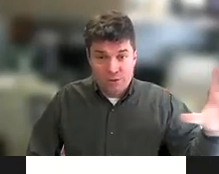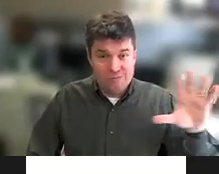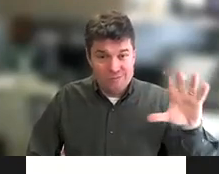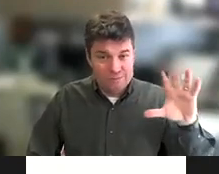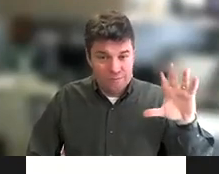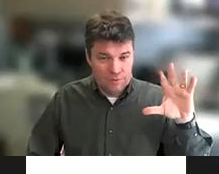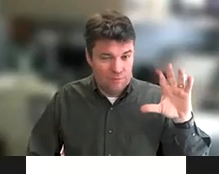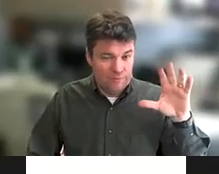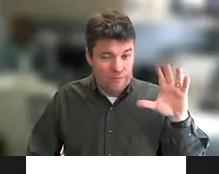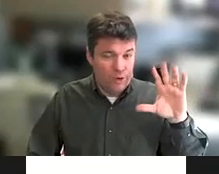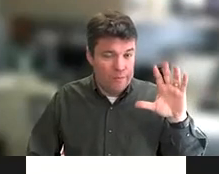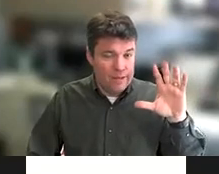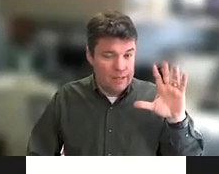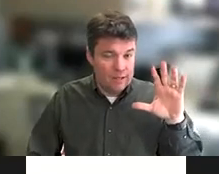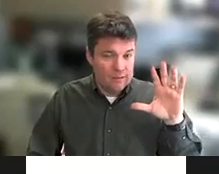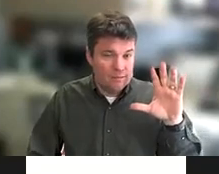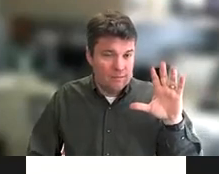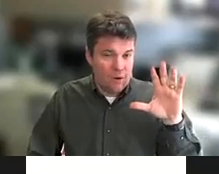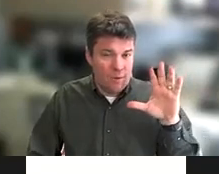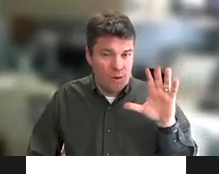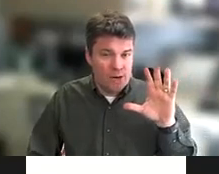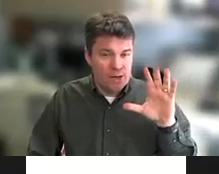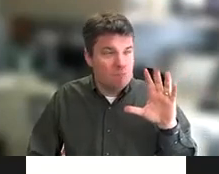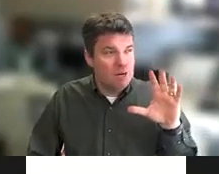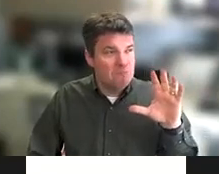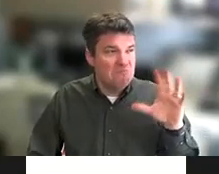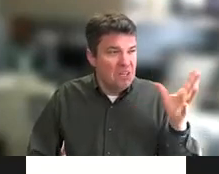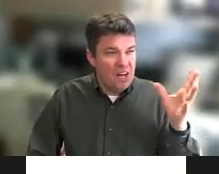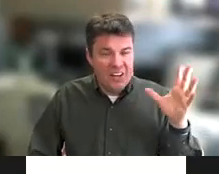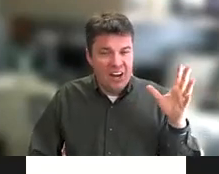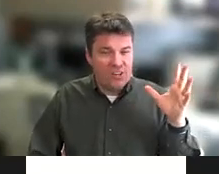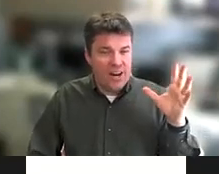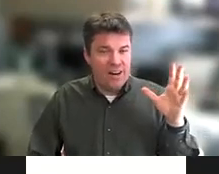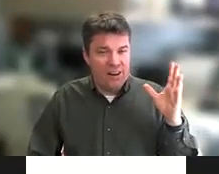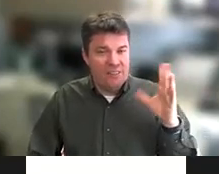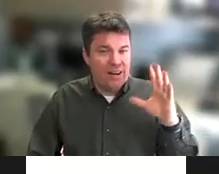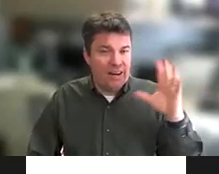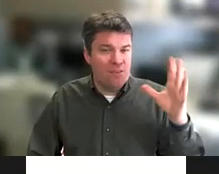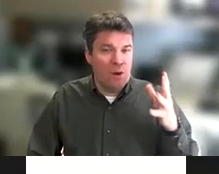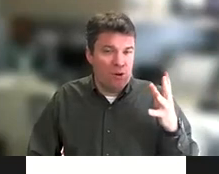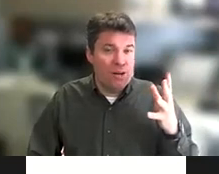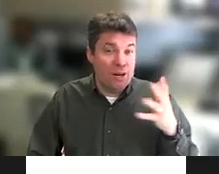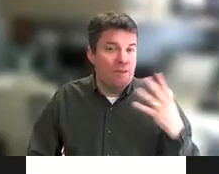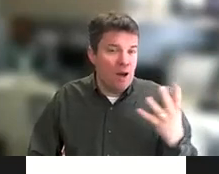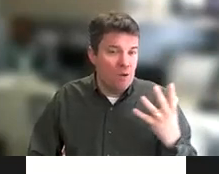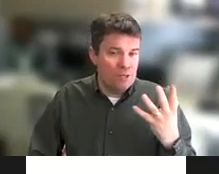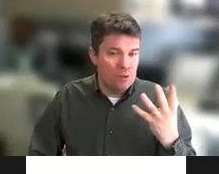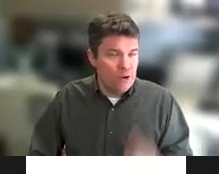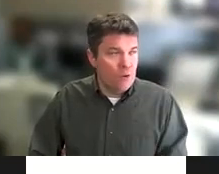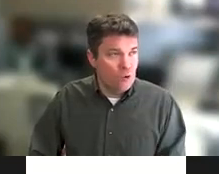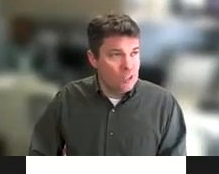I'm gonna do it pretty basic. Hope I don't kill it, but I think I understand enough that I can give you a better